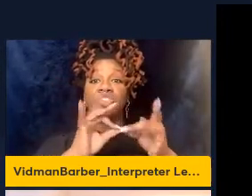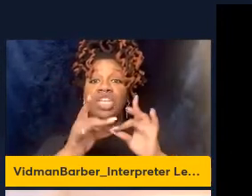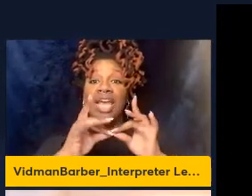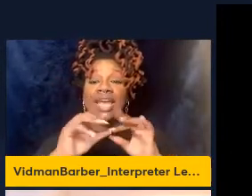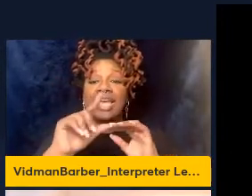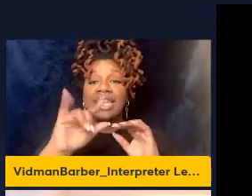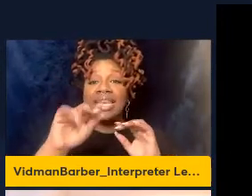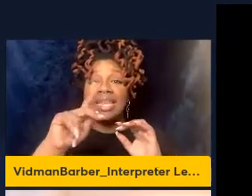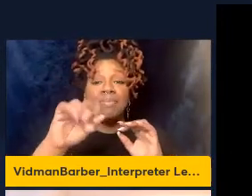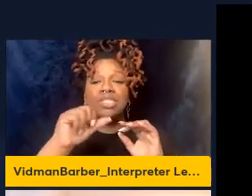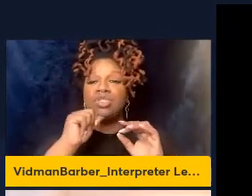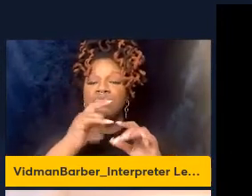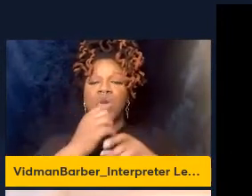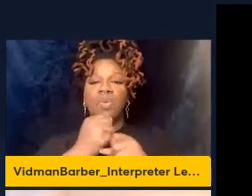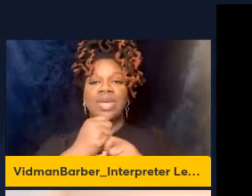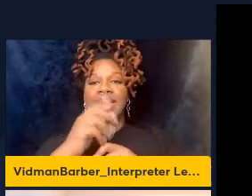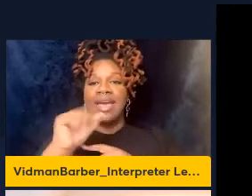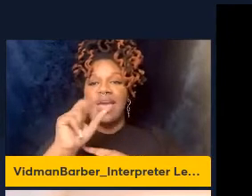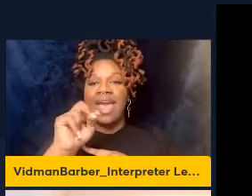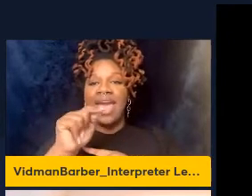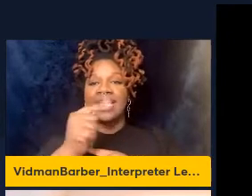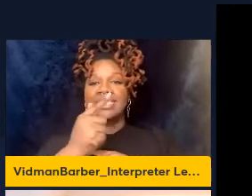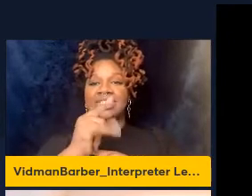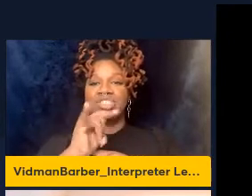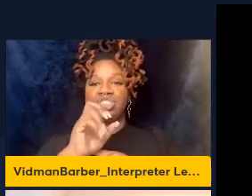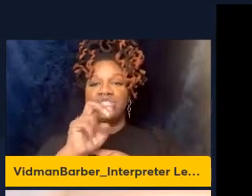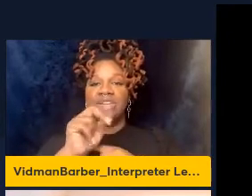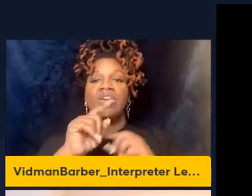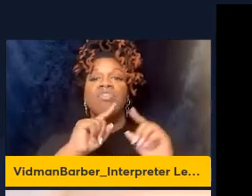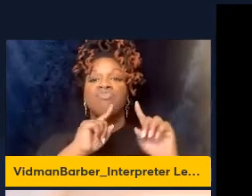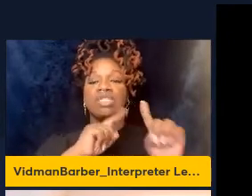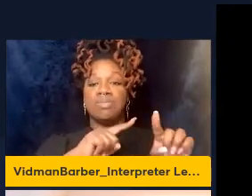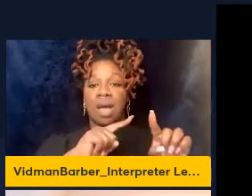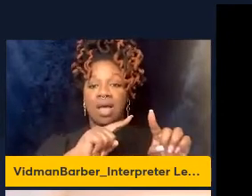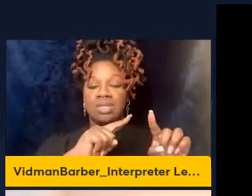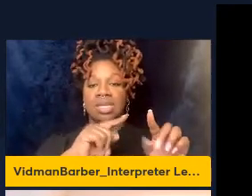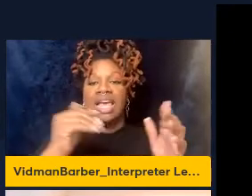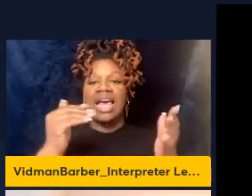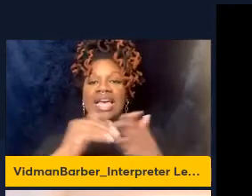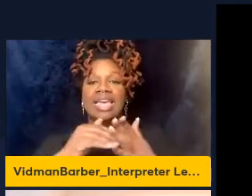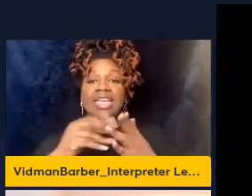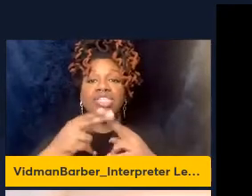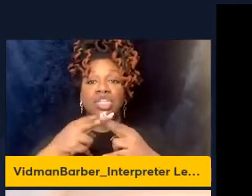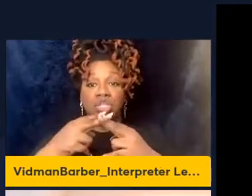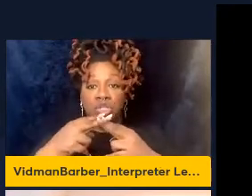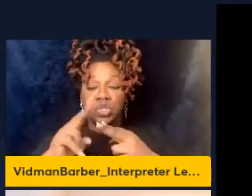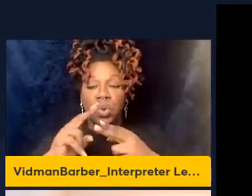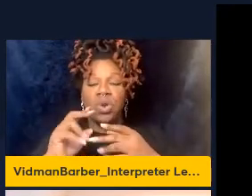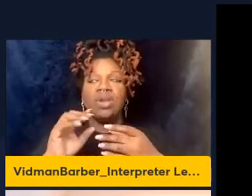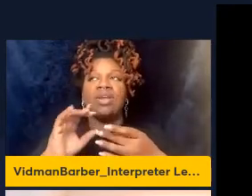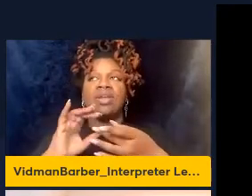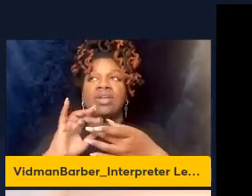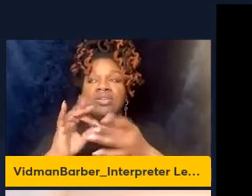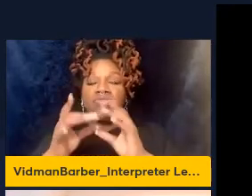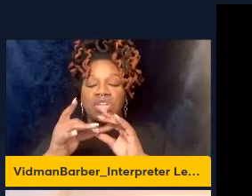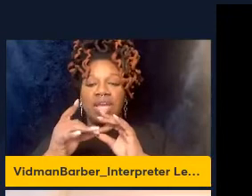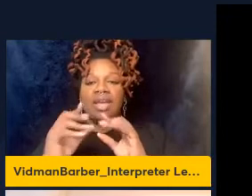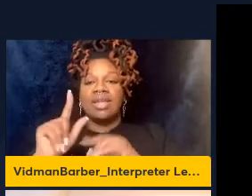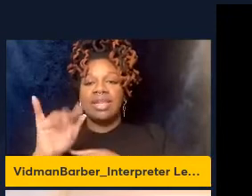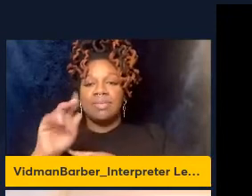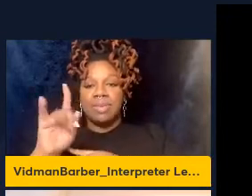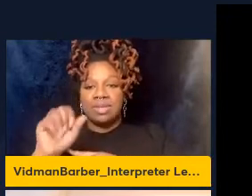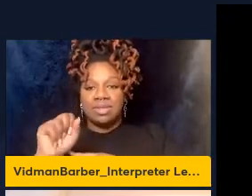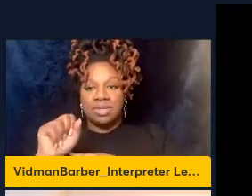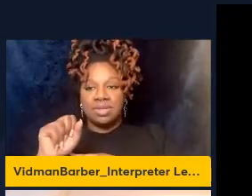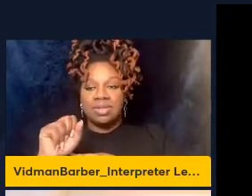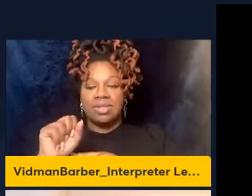specific response against these short chain saturated lipids. But when you look at long chain saturated fats, you see that we are building